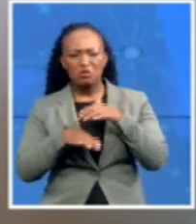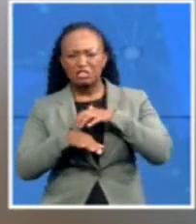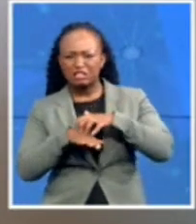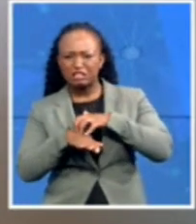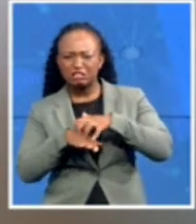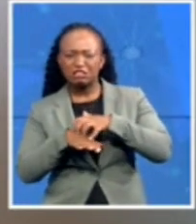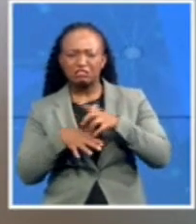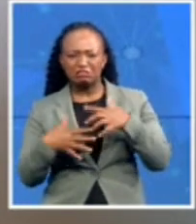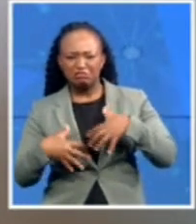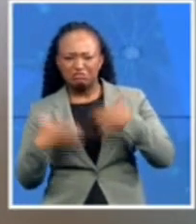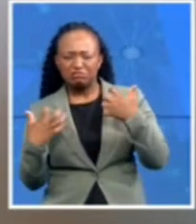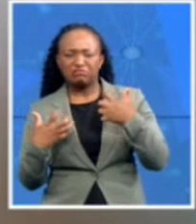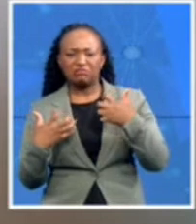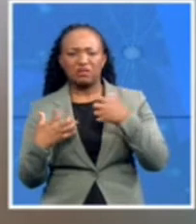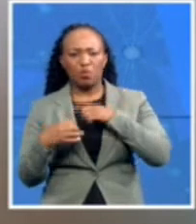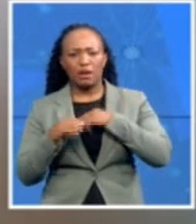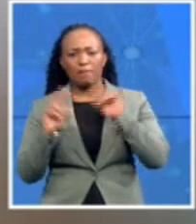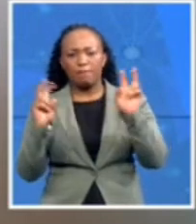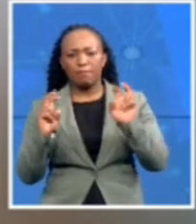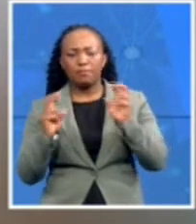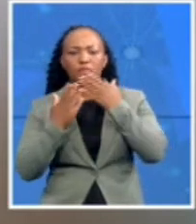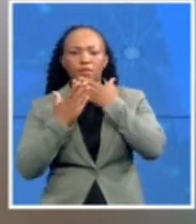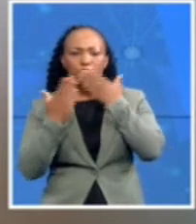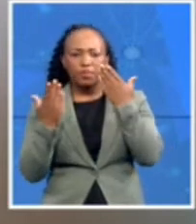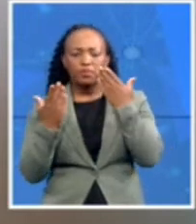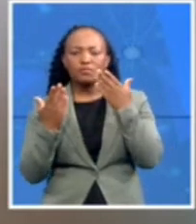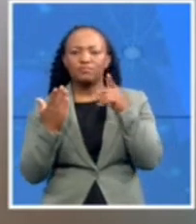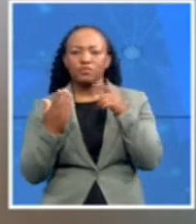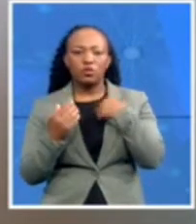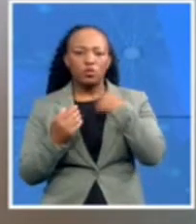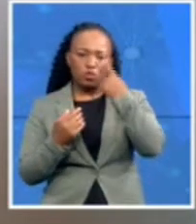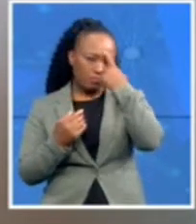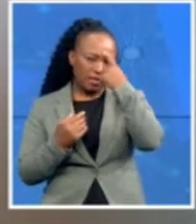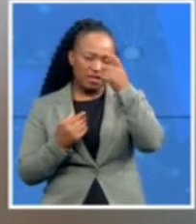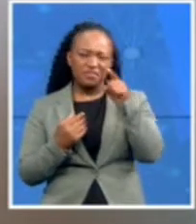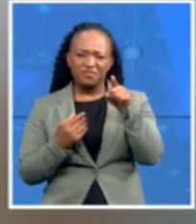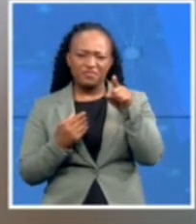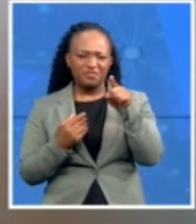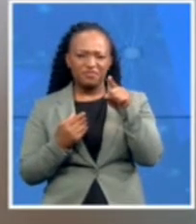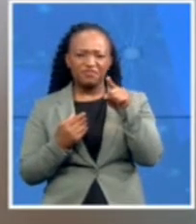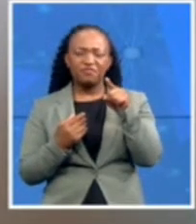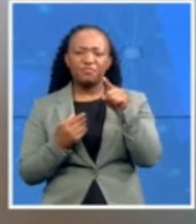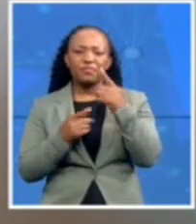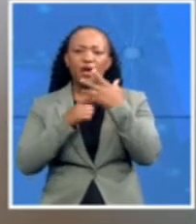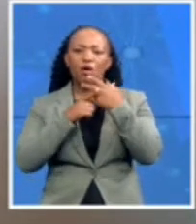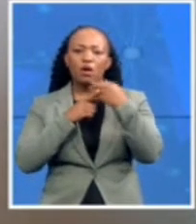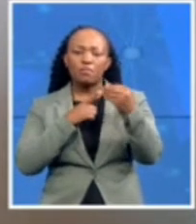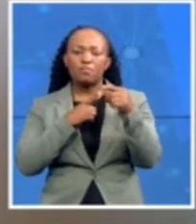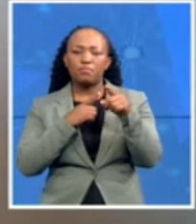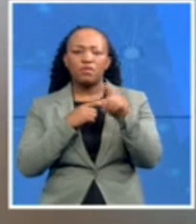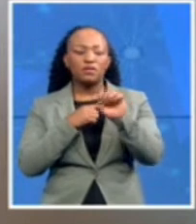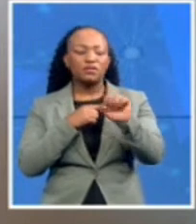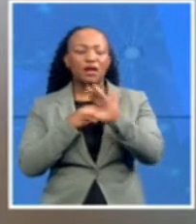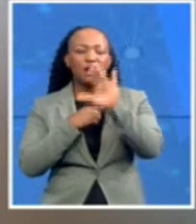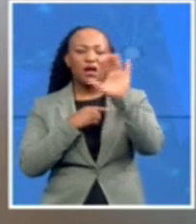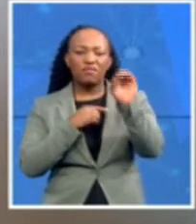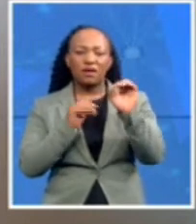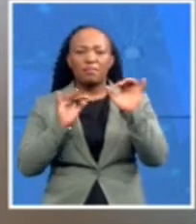don't believe that that is an outcome that rational South Africans would want to